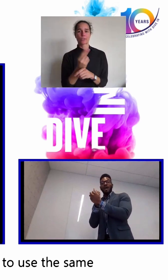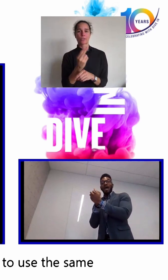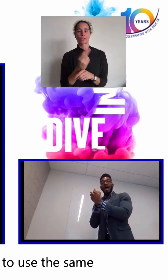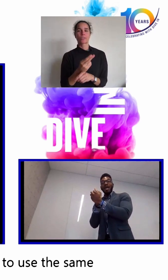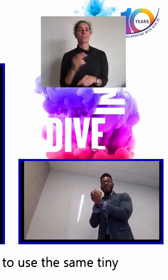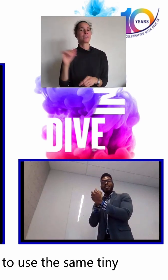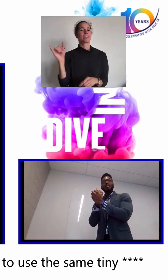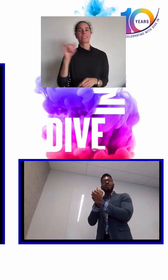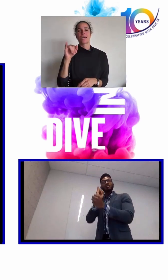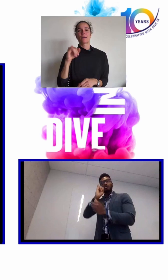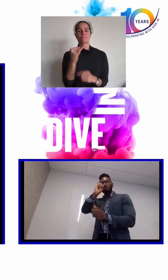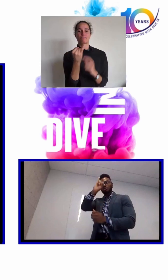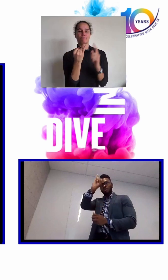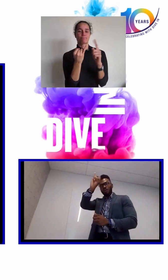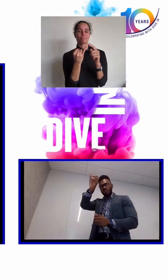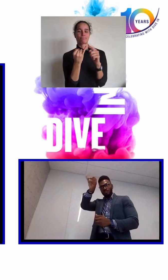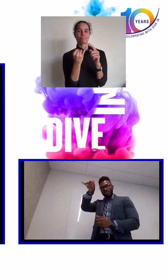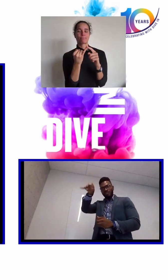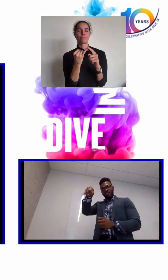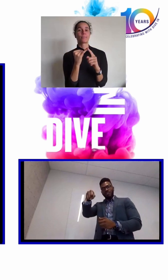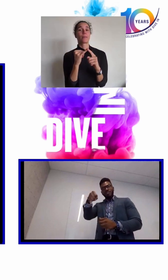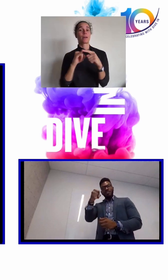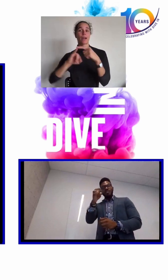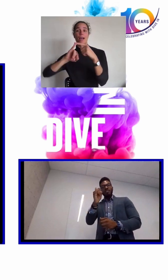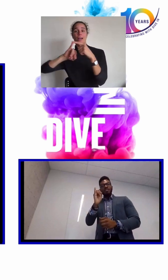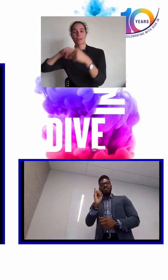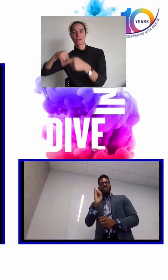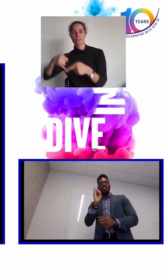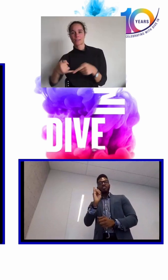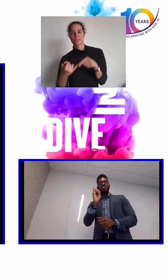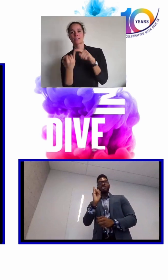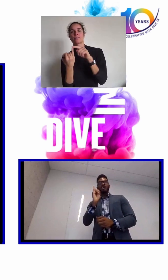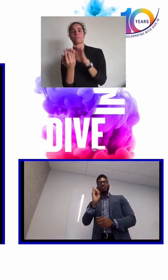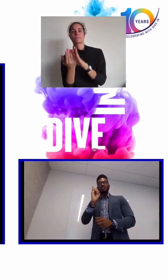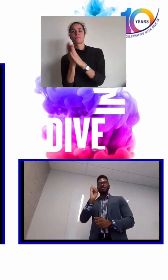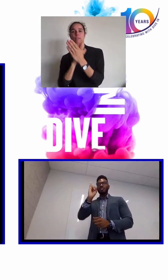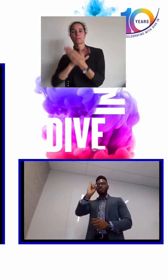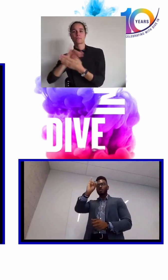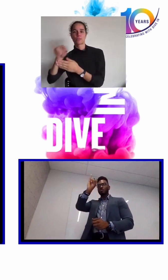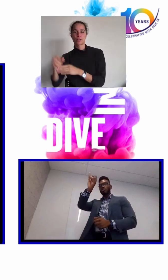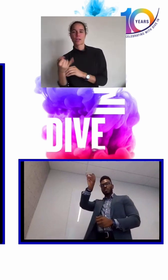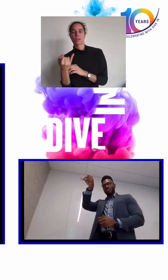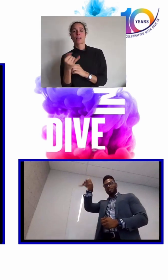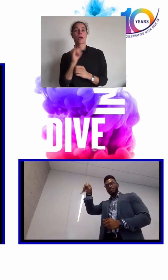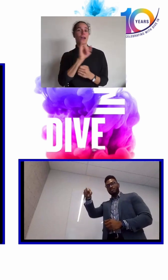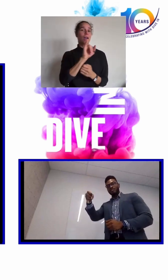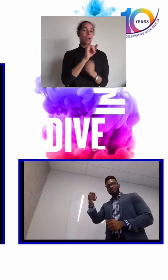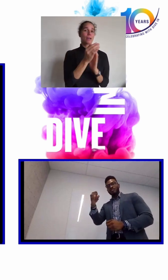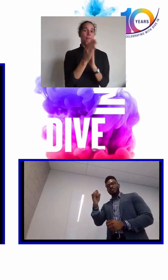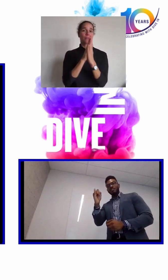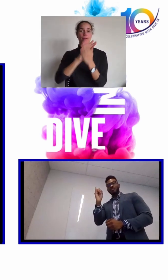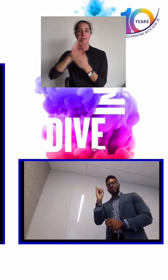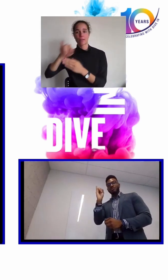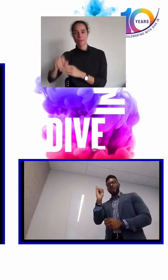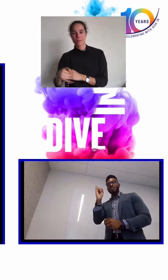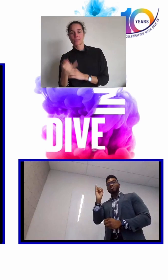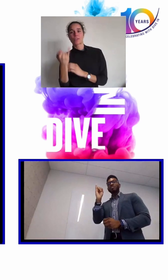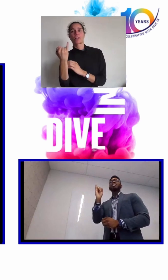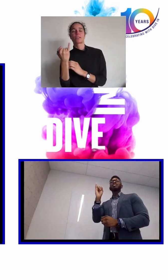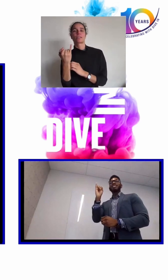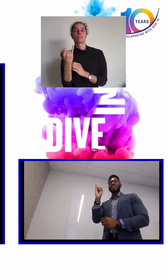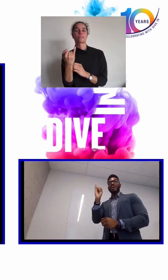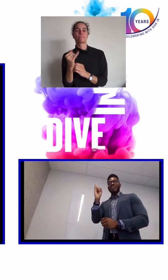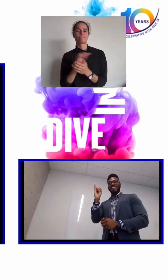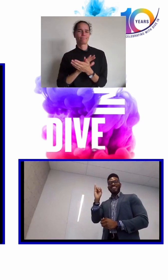finger of I to draw the letter J. So you're drawing it, right?